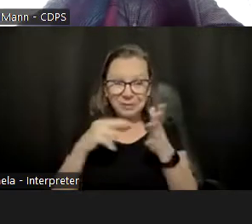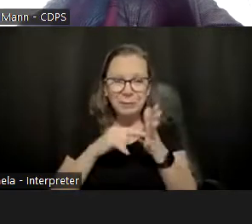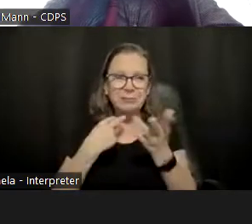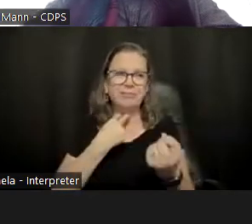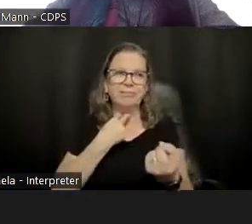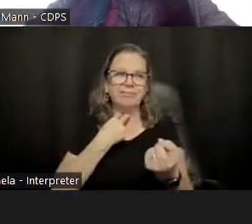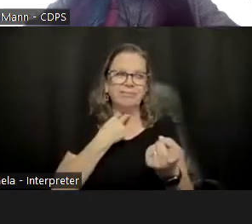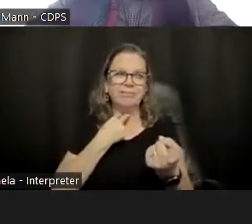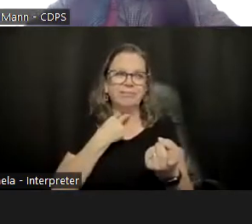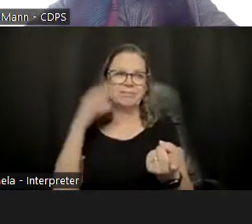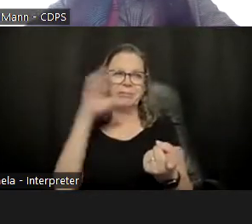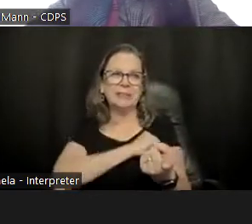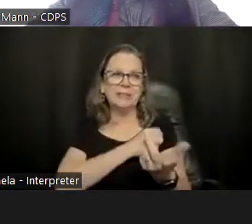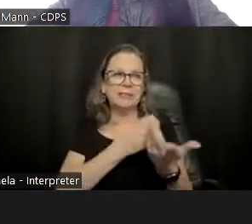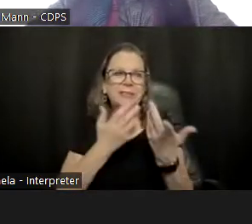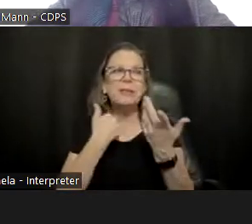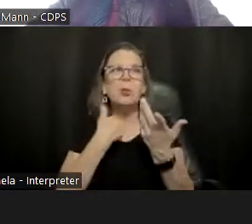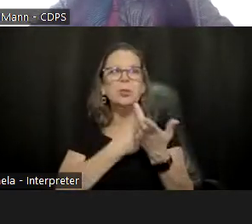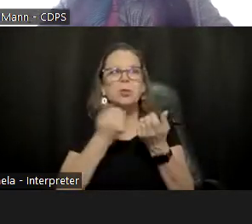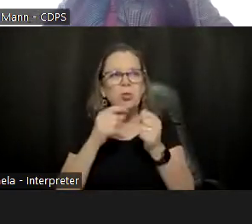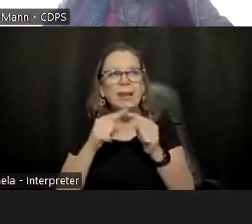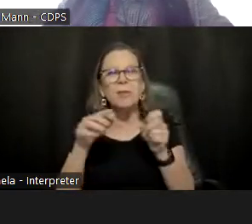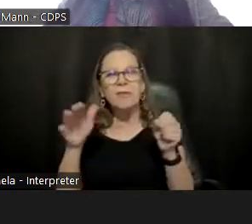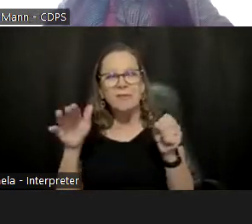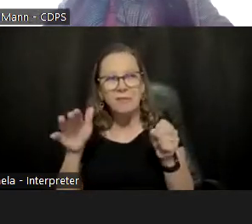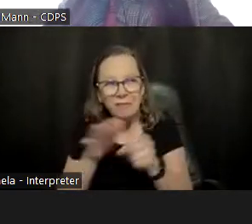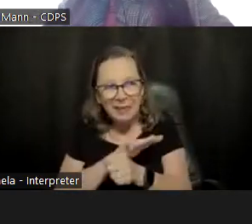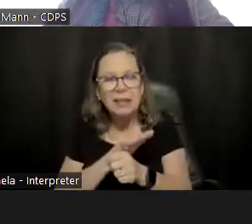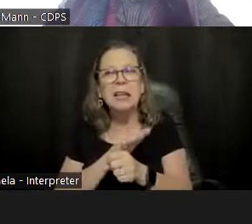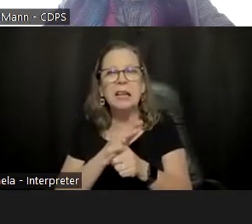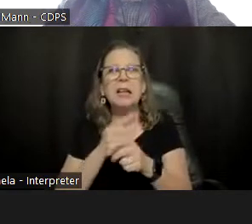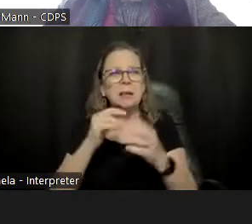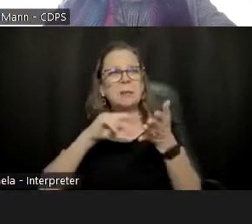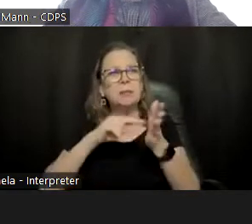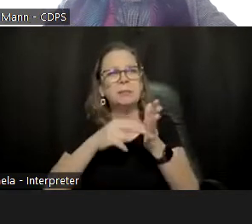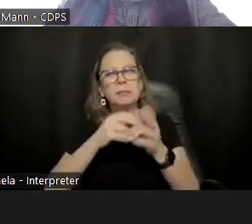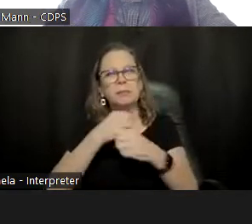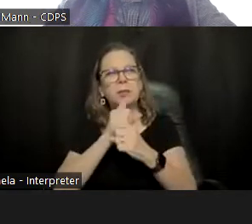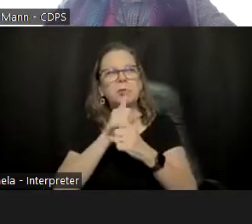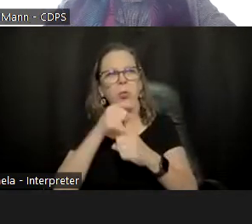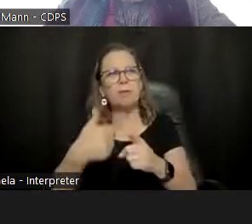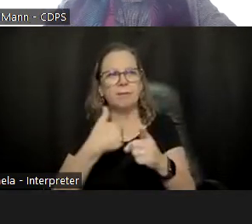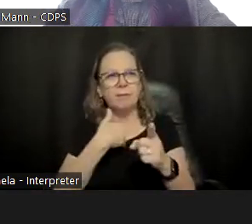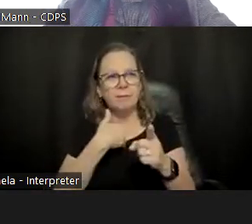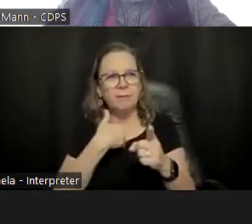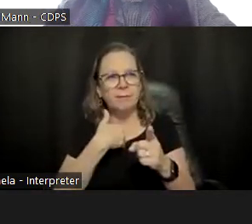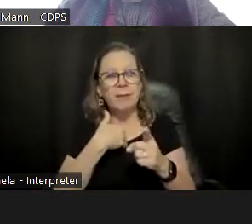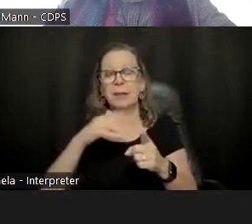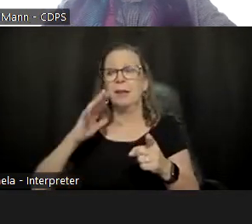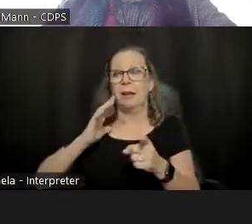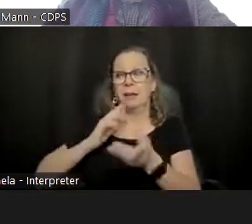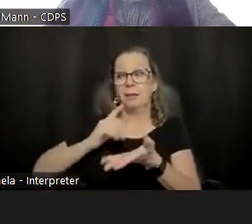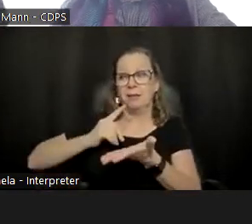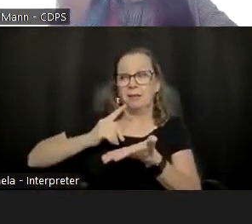we're trying to fill that gap of going without. And what started this conversation is we are working for the